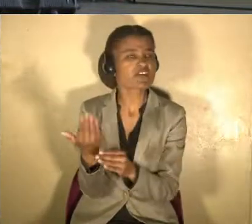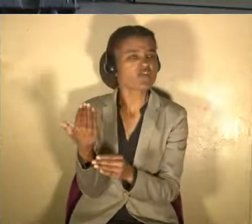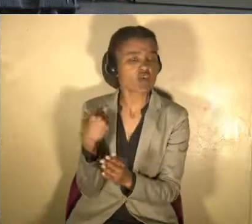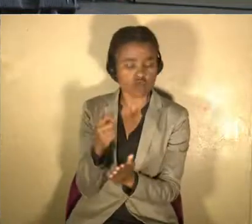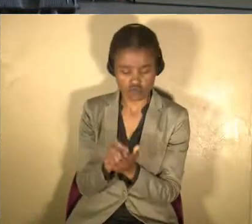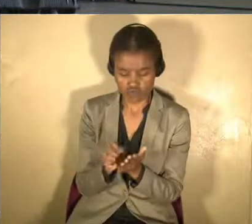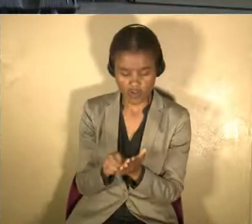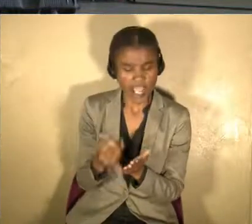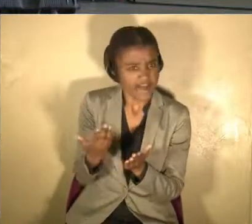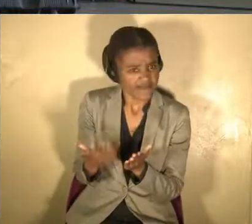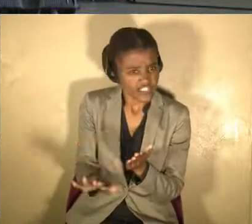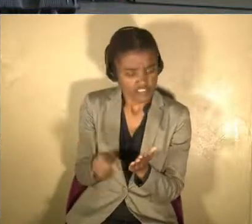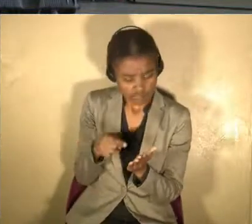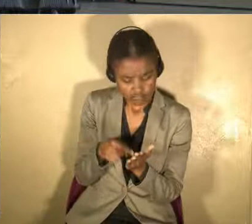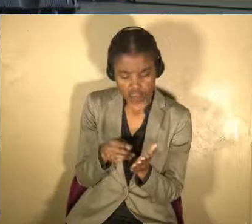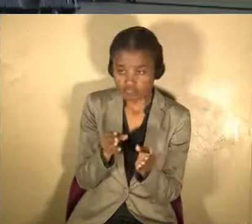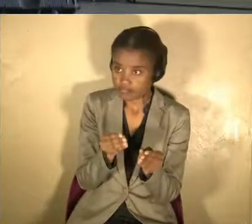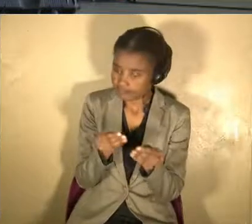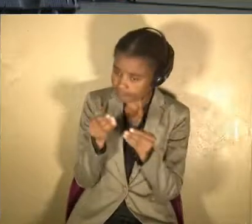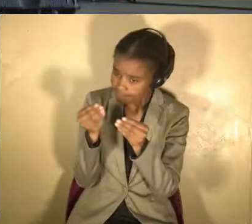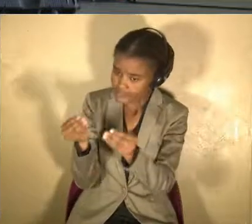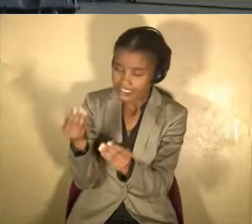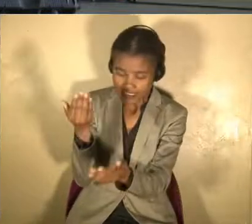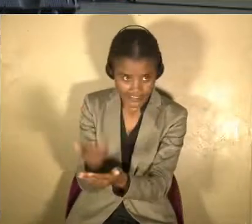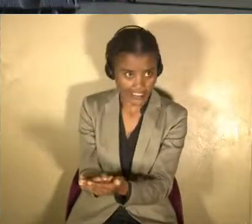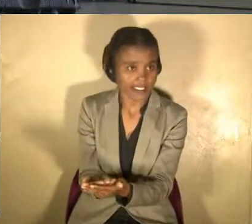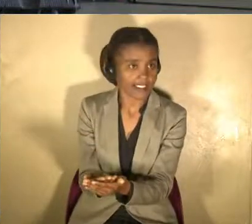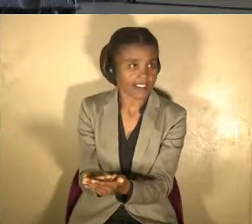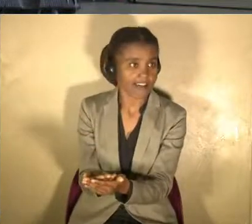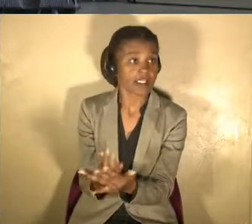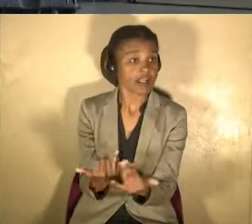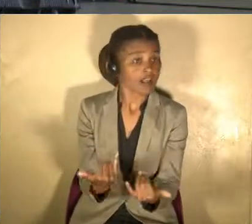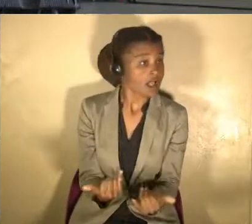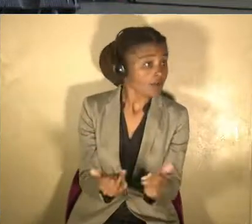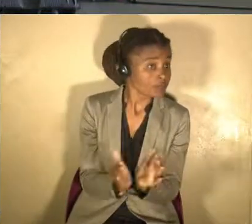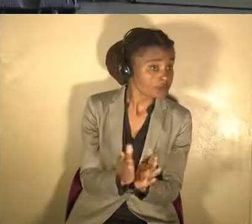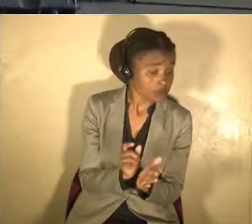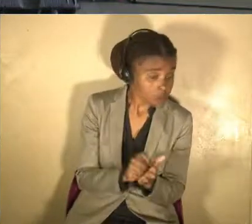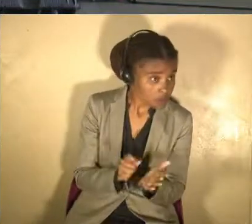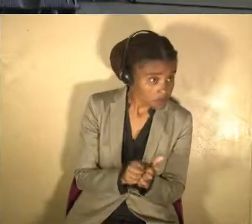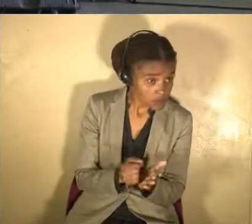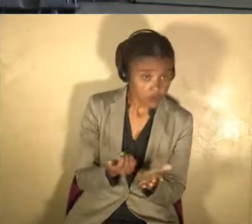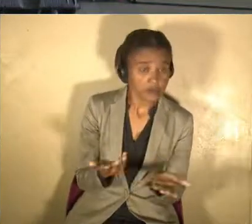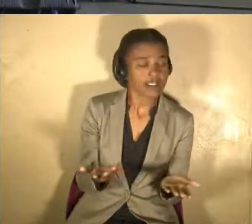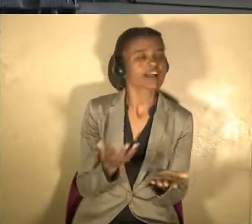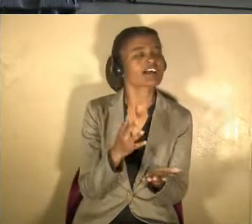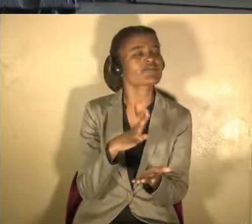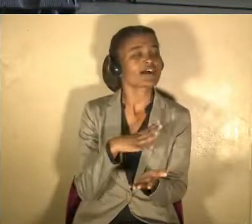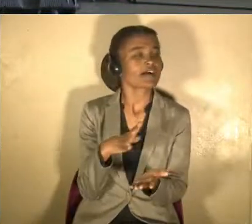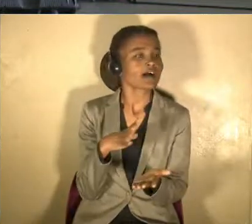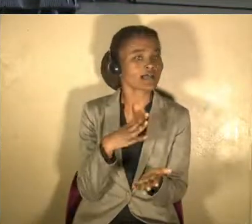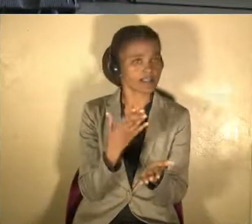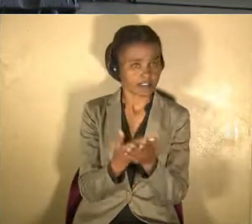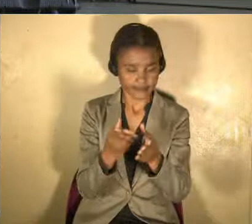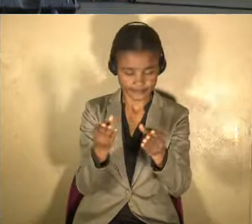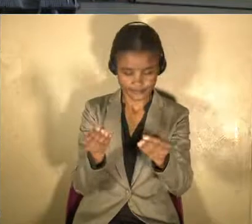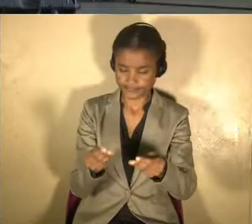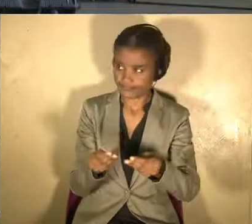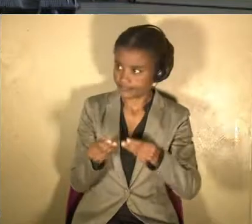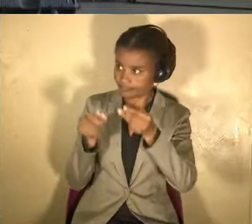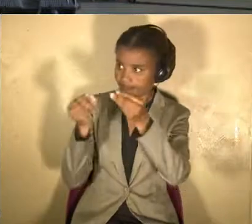after the processes, or even during the process, you can just bring your submissions, on